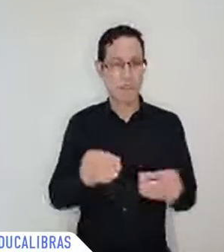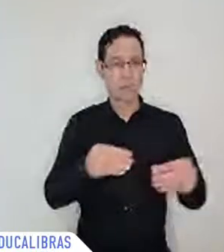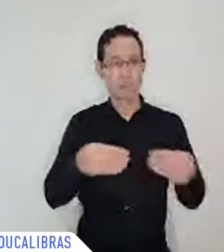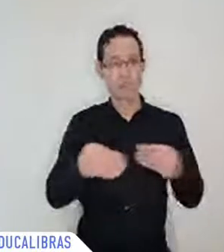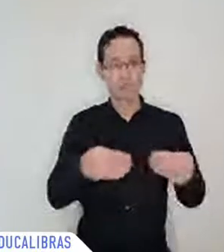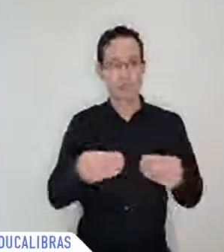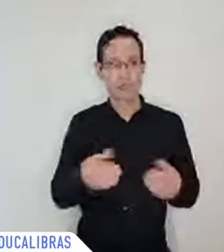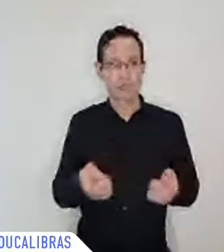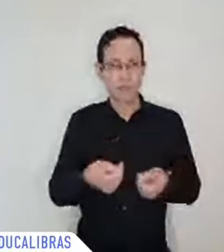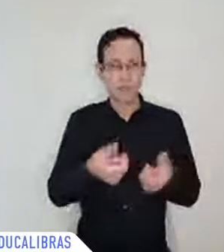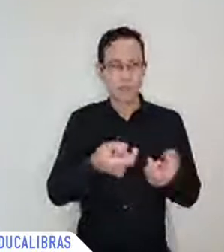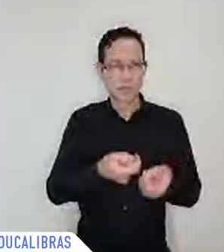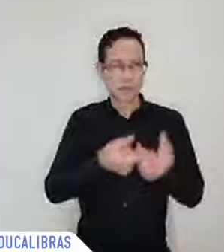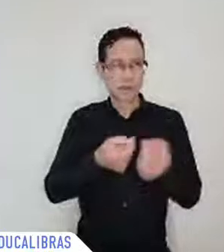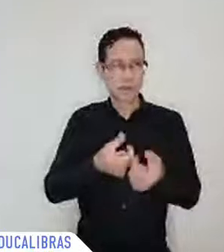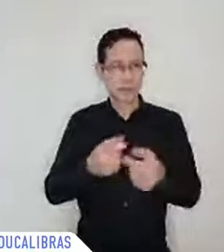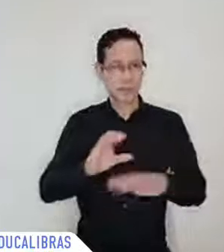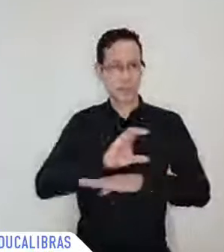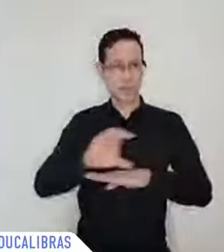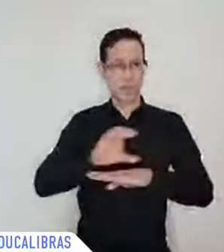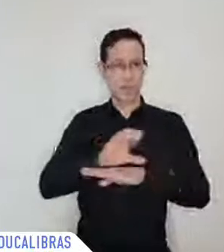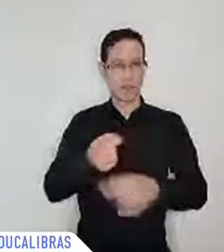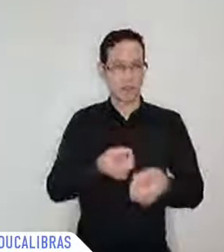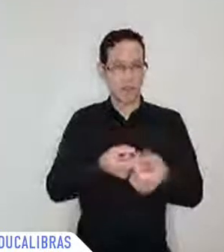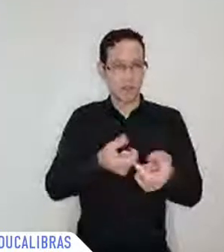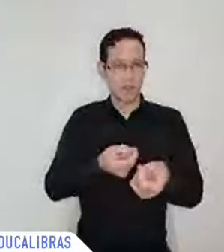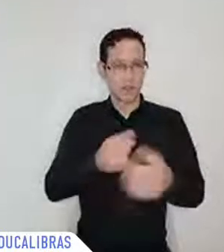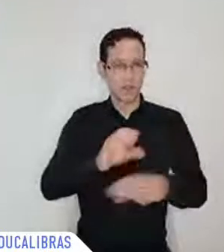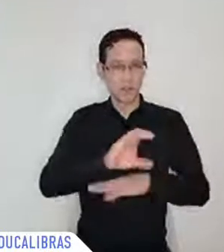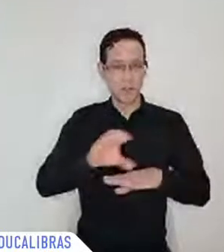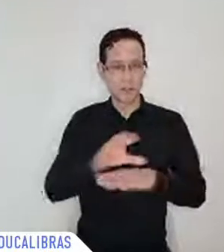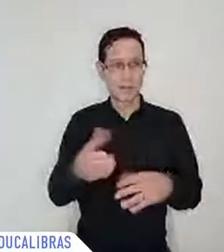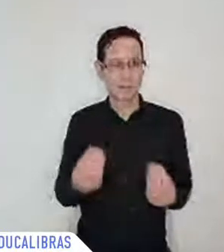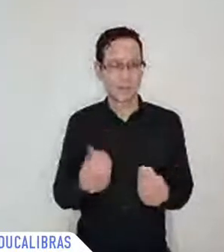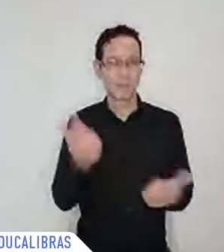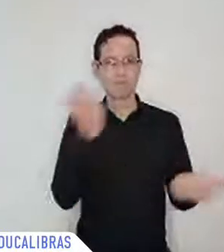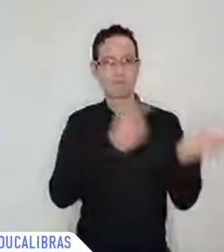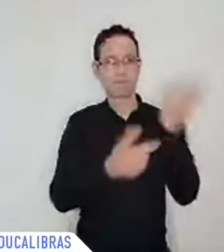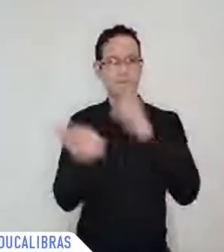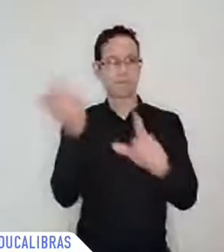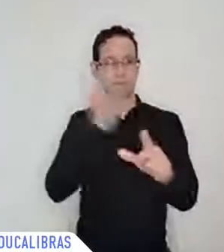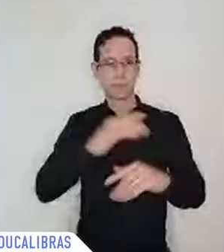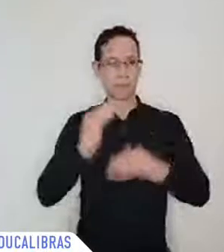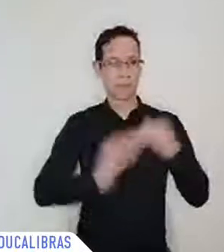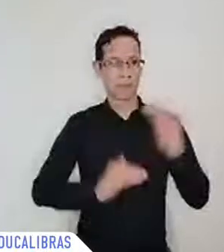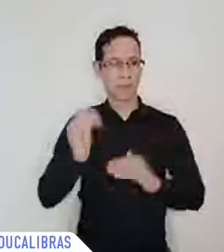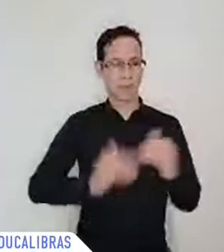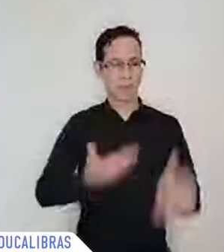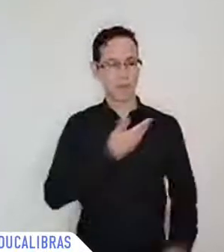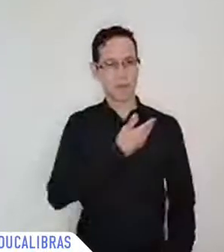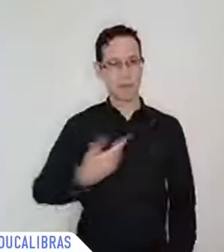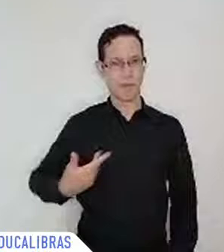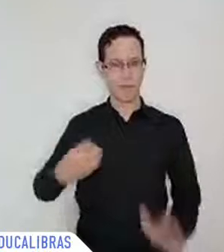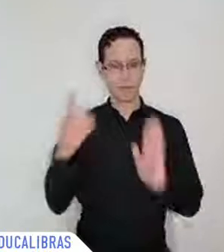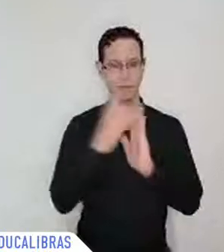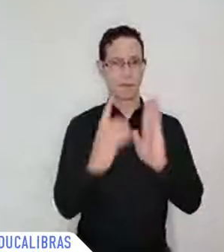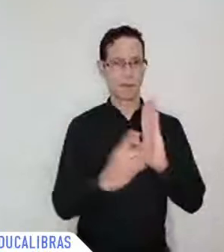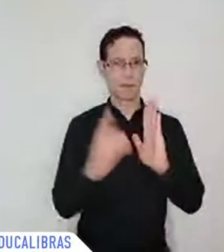them are more strict and strengthening of the way they work,